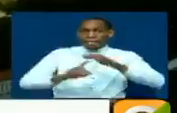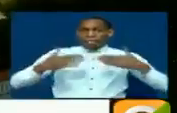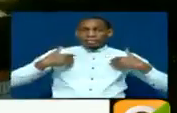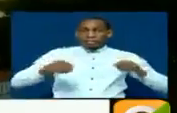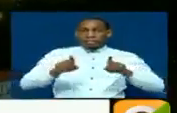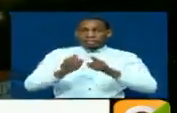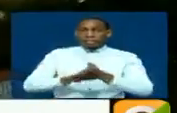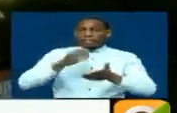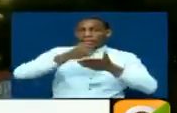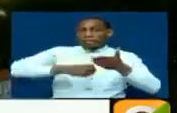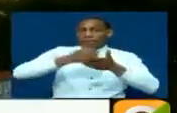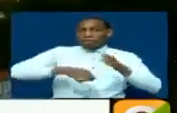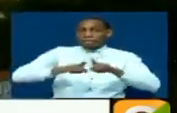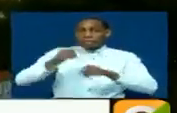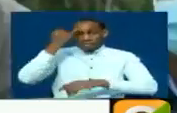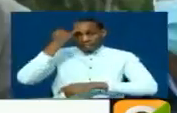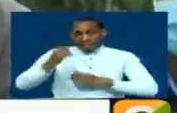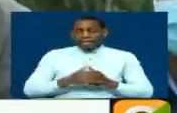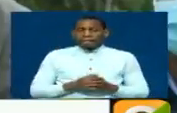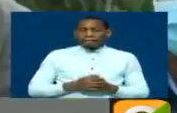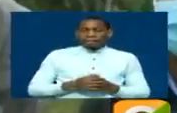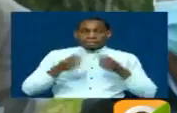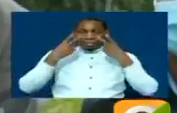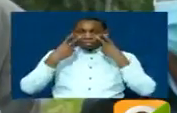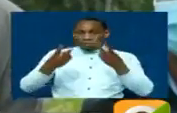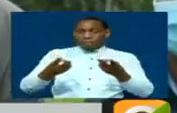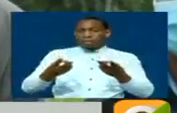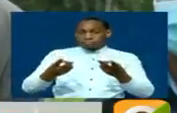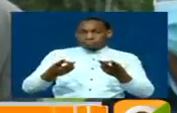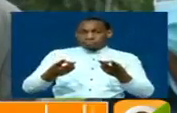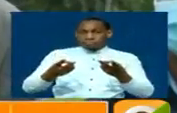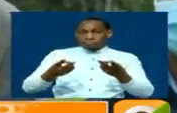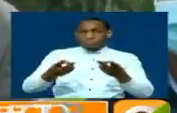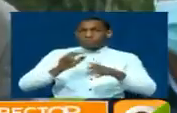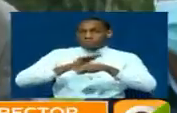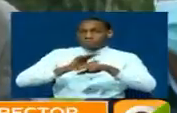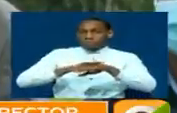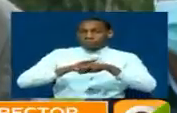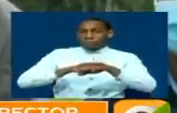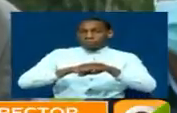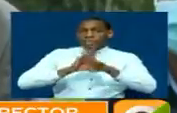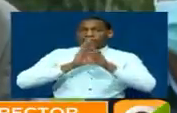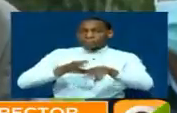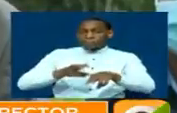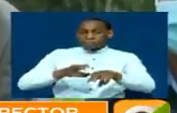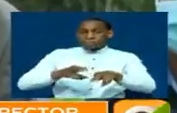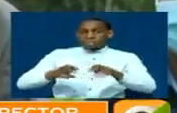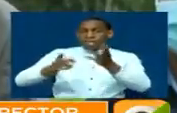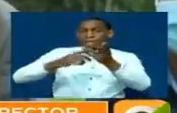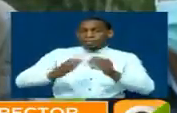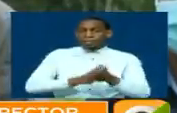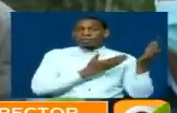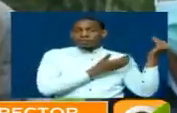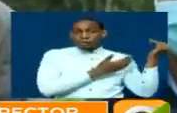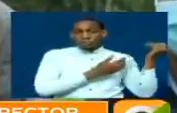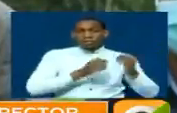Ministry of Health is also speaking the same language. We are seeing a positive trajectory in terms of the numbers, and hopefully if